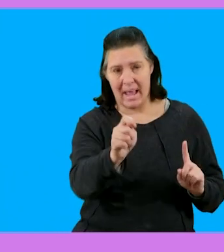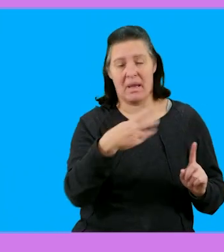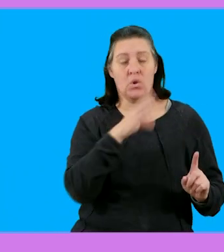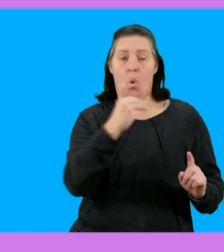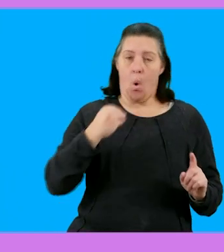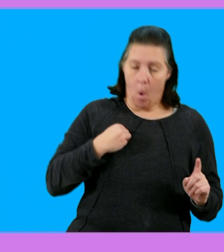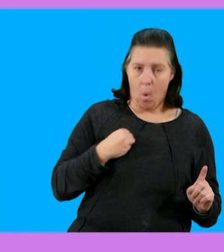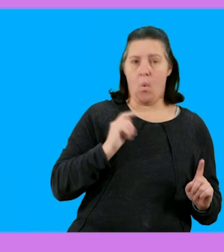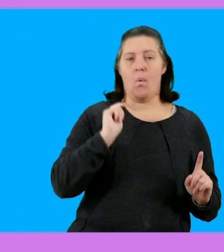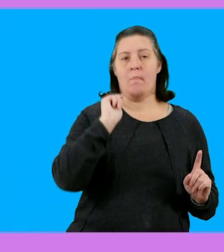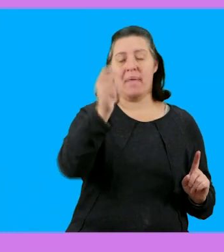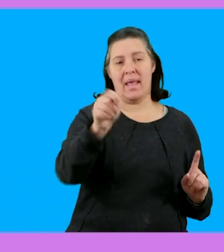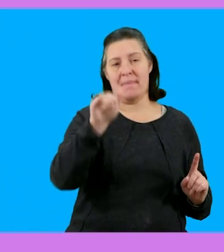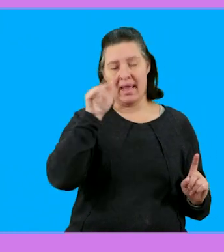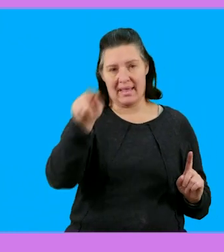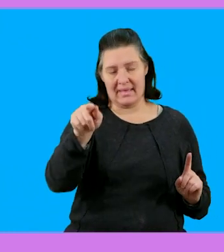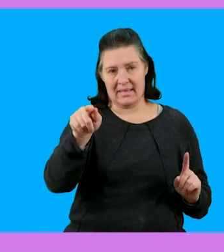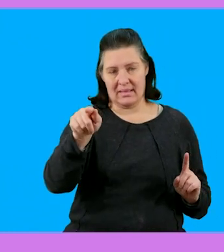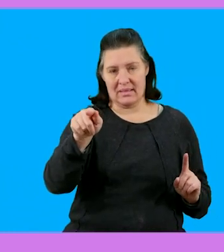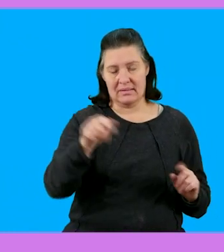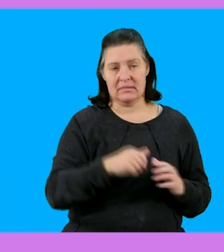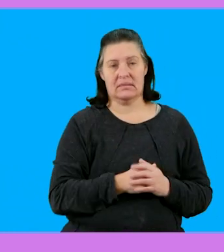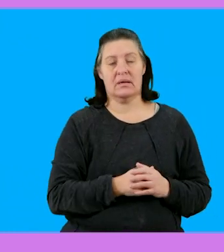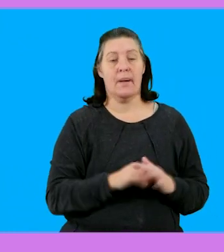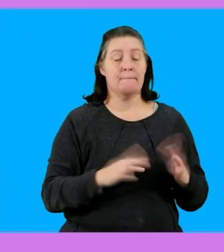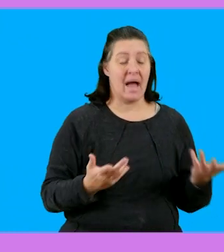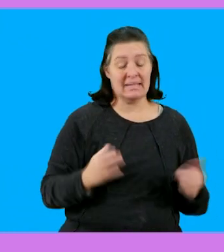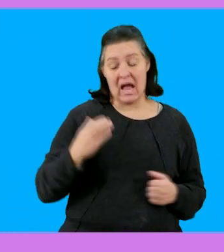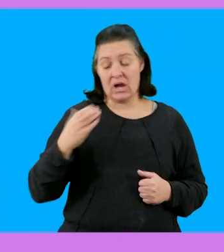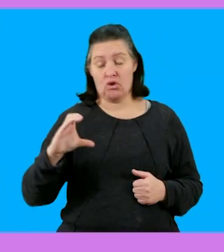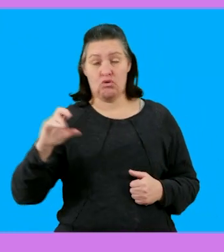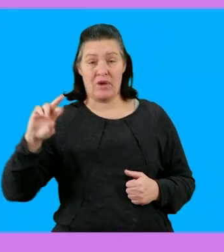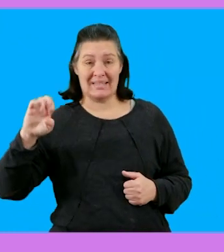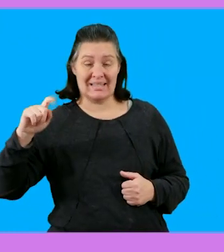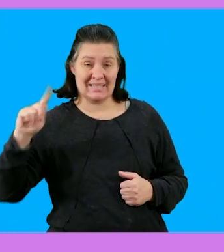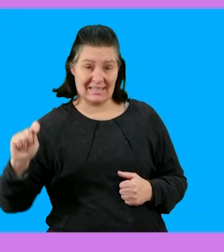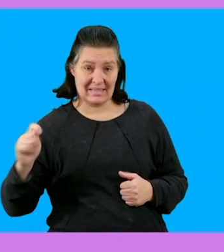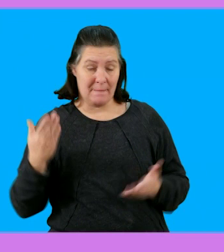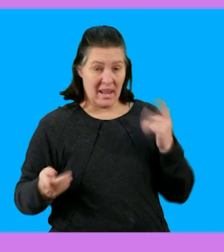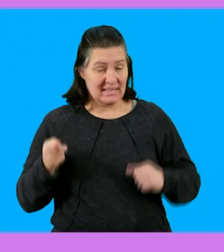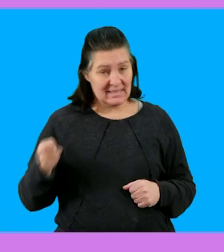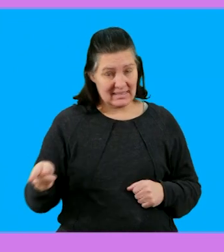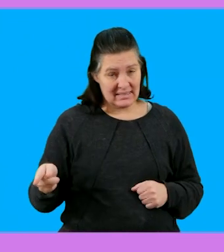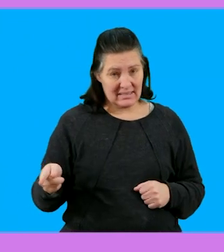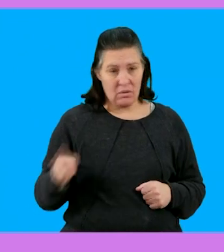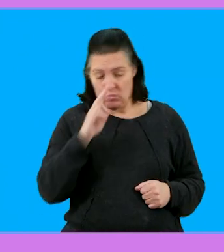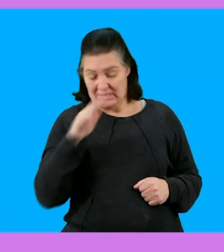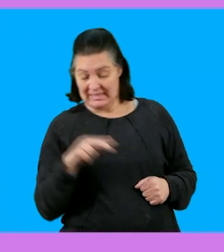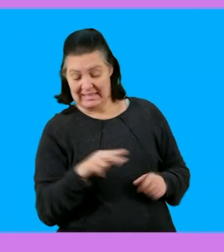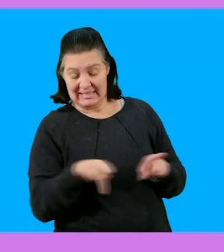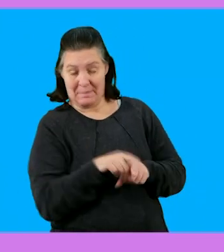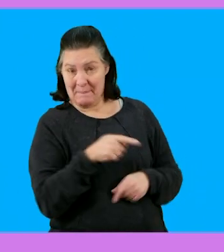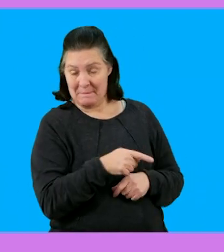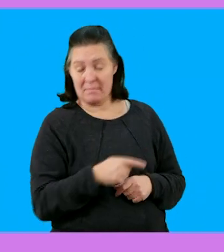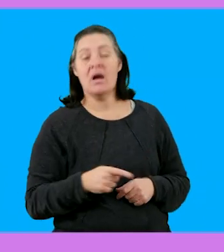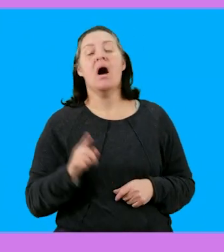Right, so you owe the bank some money. But when it is a credit balance, like we've seen in